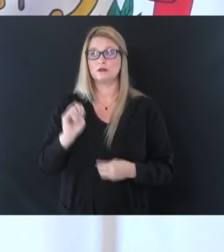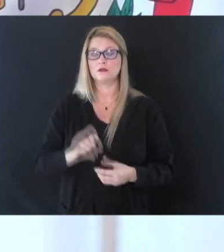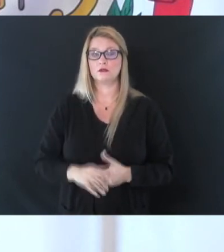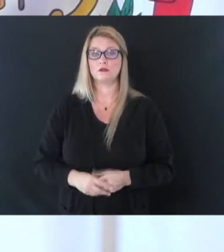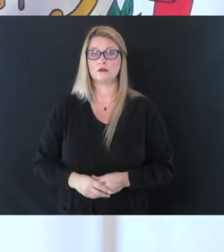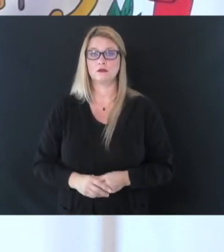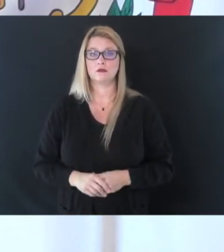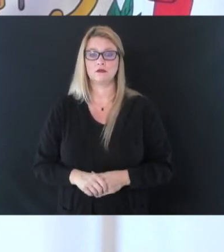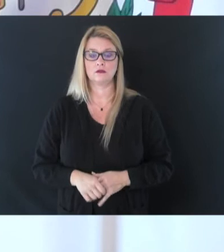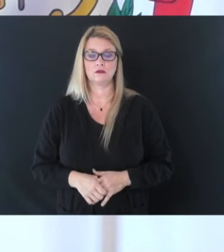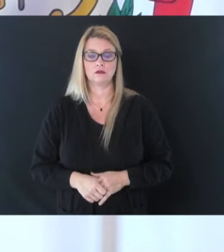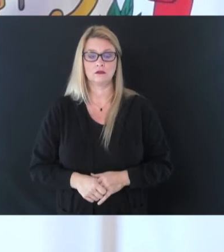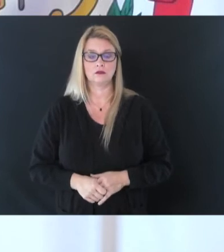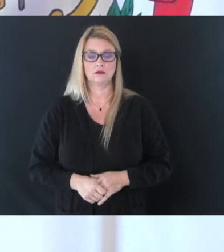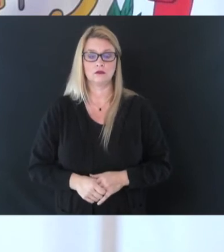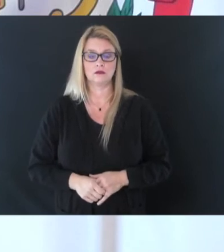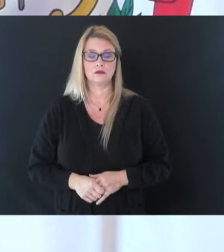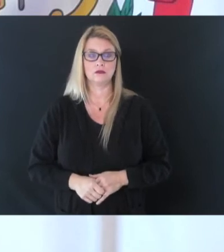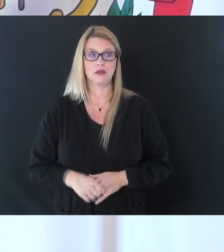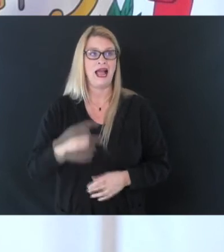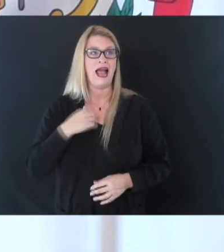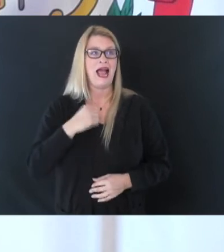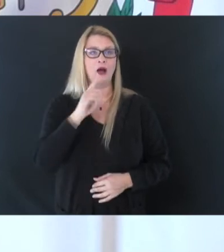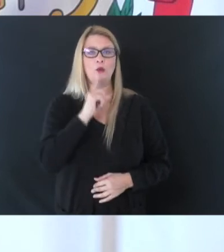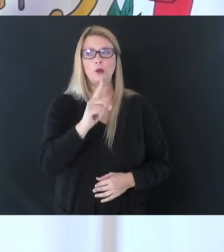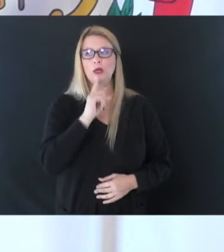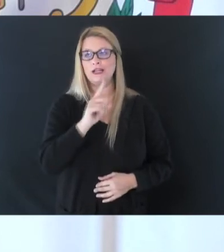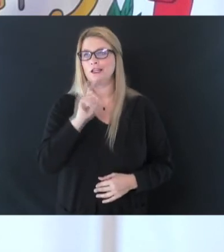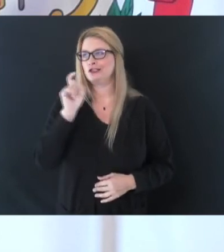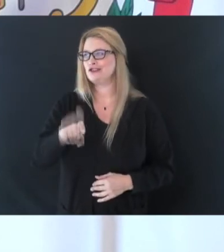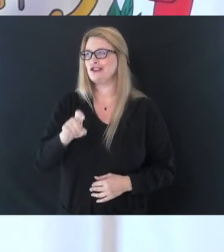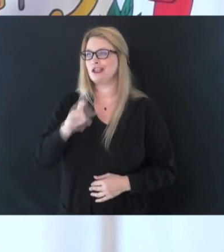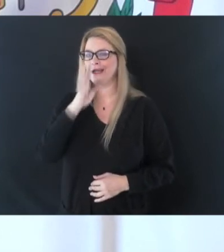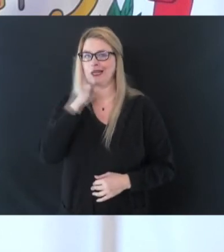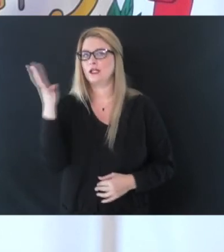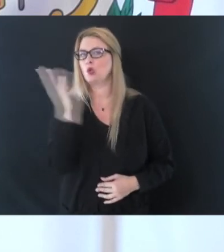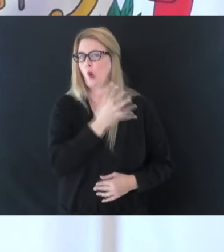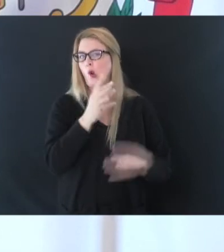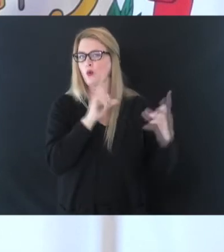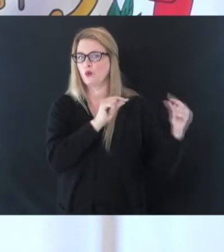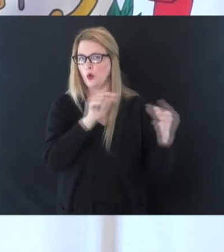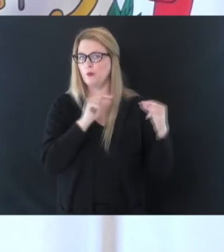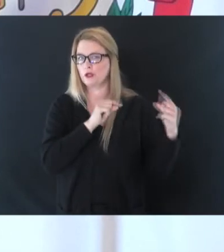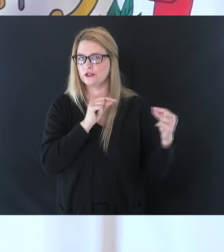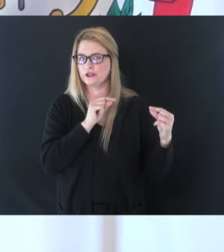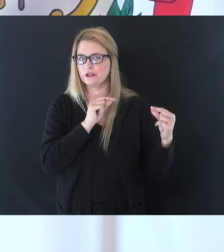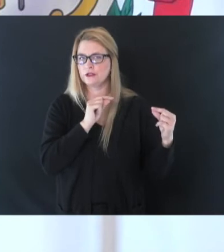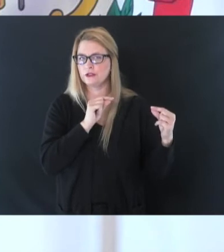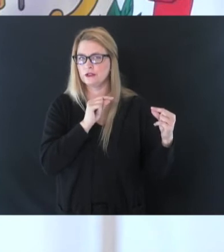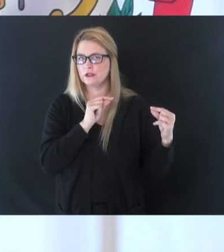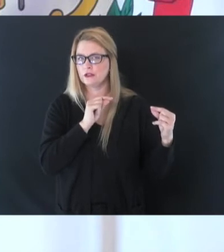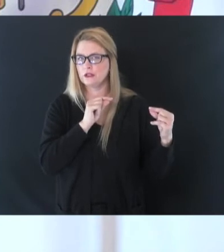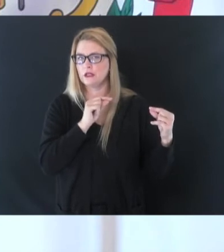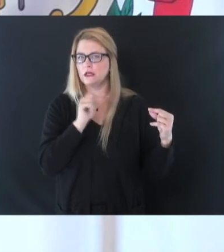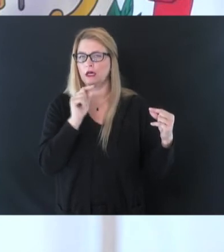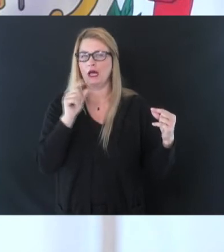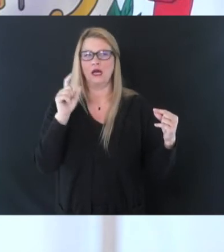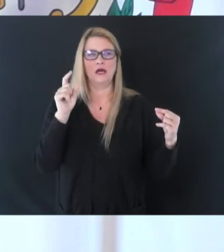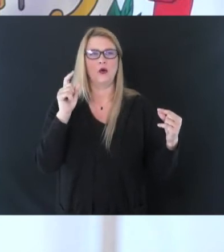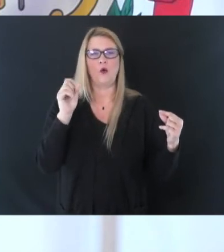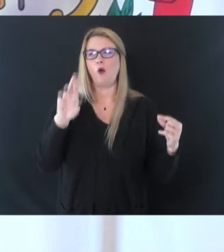and I really shouldn't pay any attention to the rumors that go around, or maybe the advice that's wrong